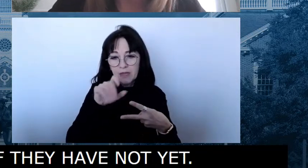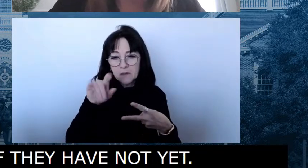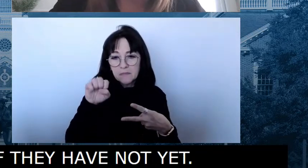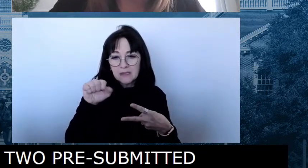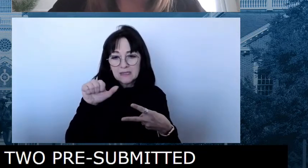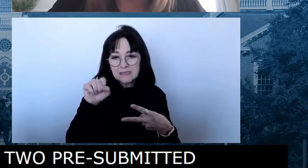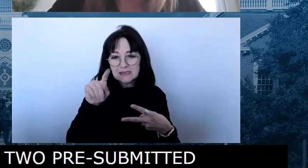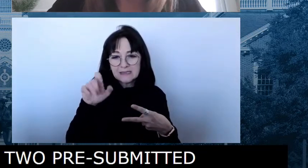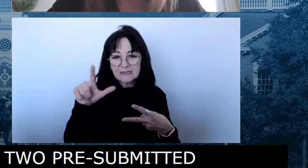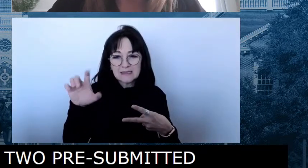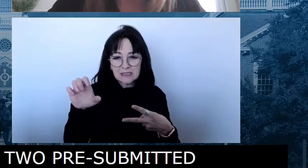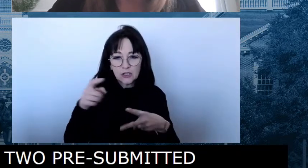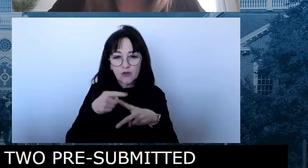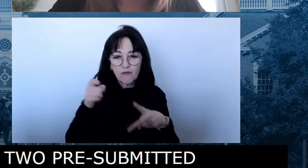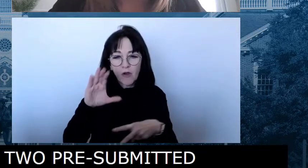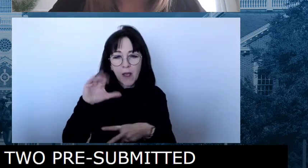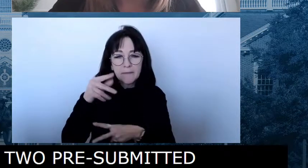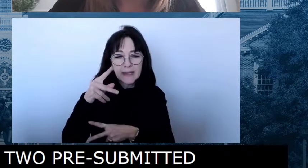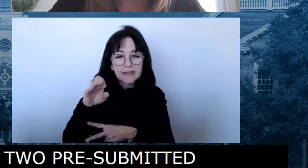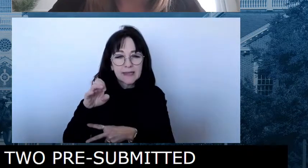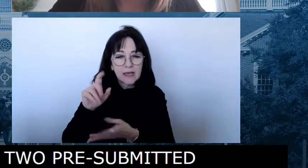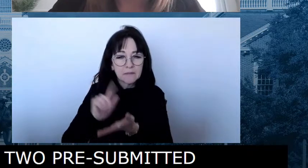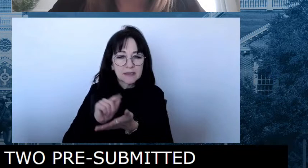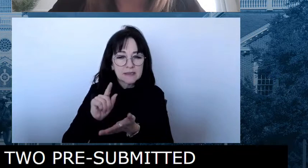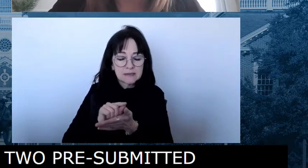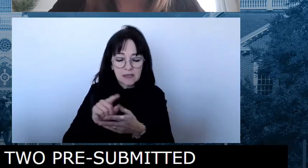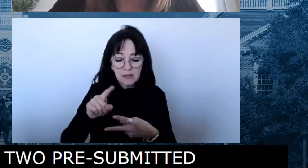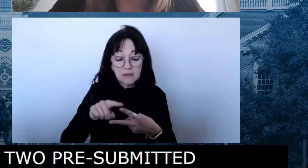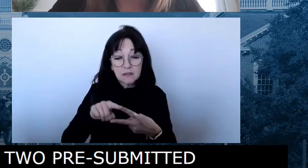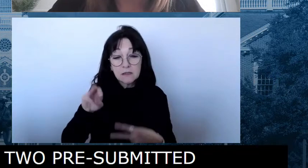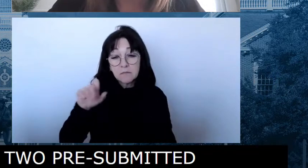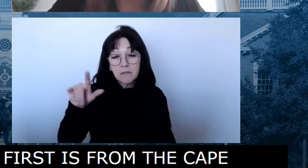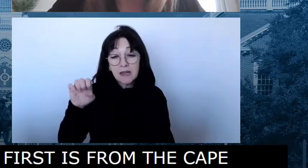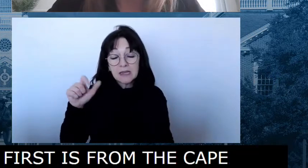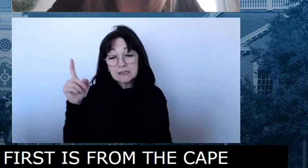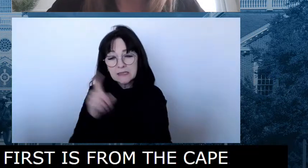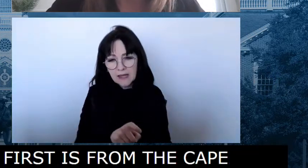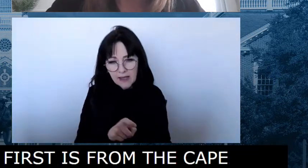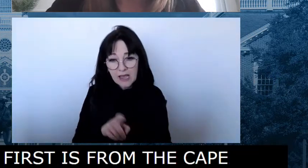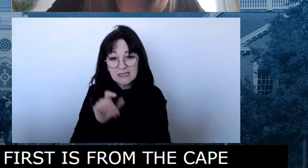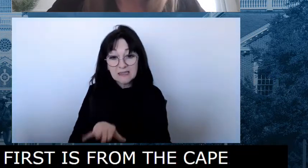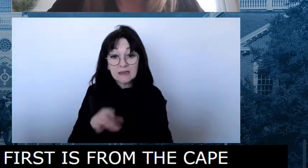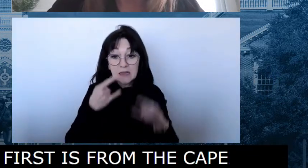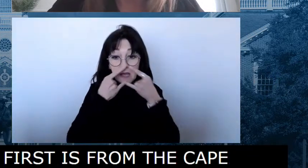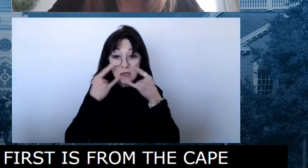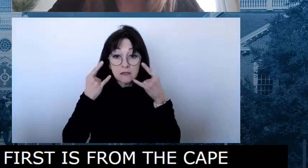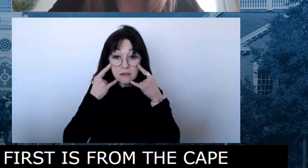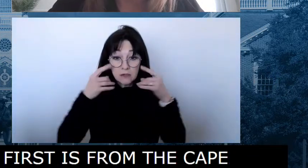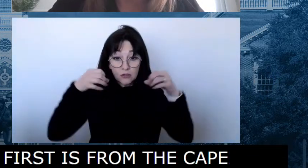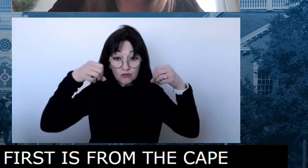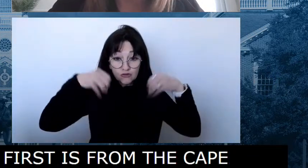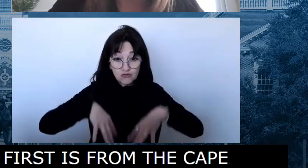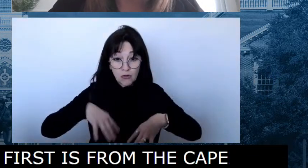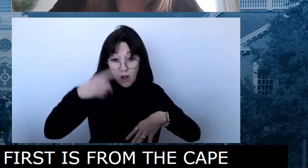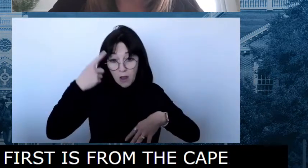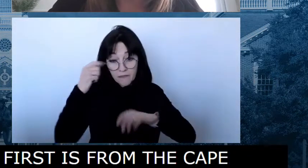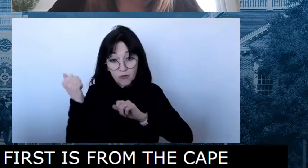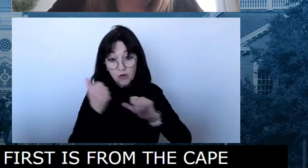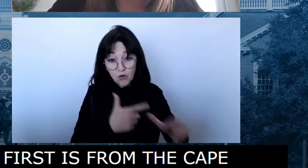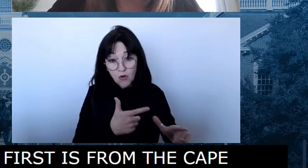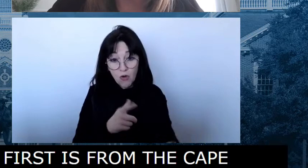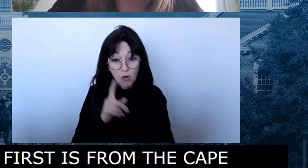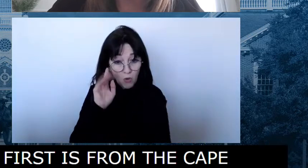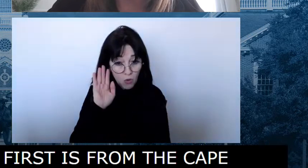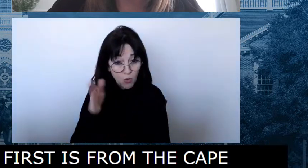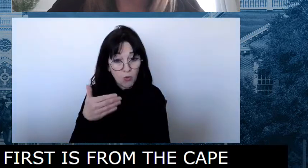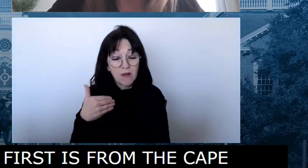Gazette. Melissa asks, lifting the mask mandate appears to pertain to everyone, but will there eventually be an exception for